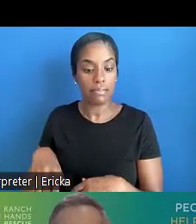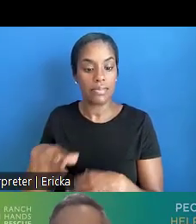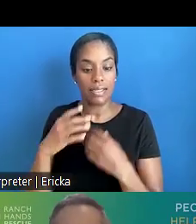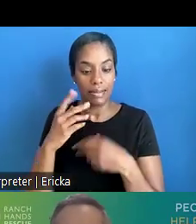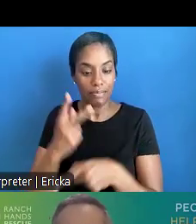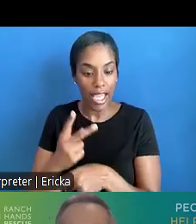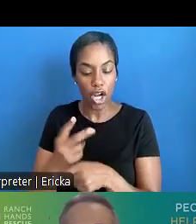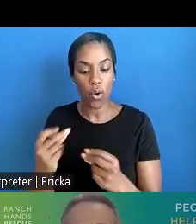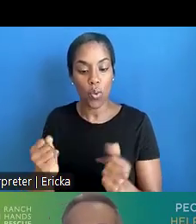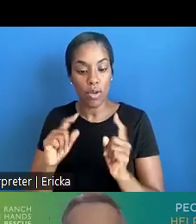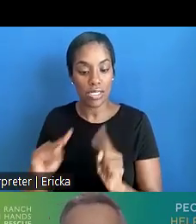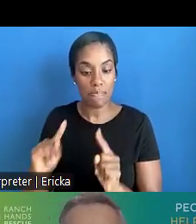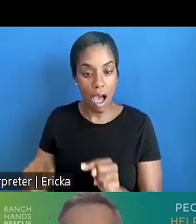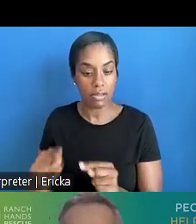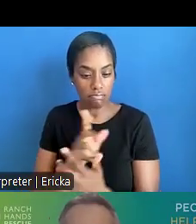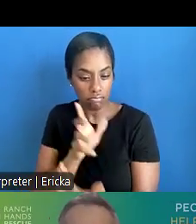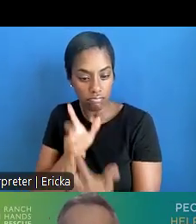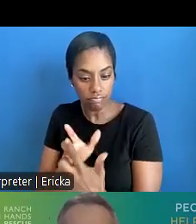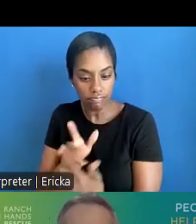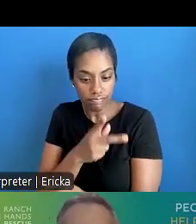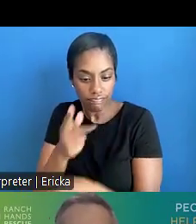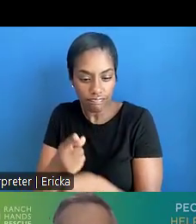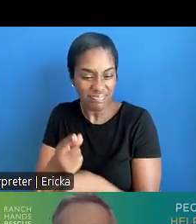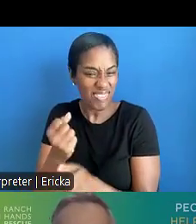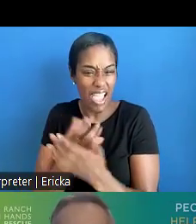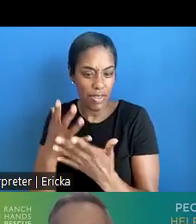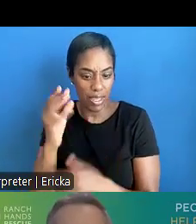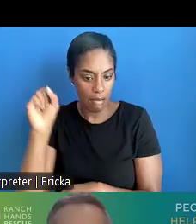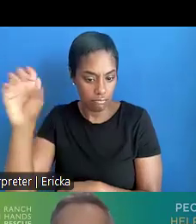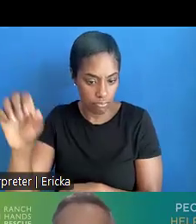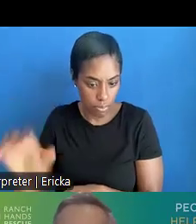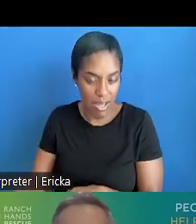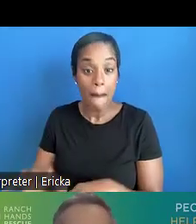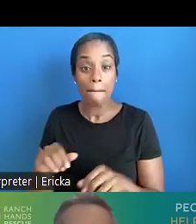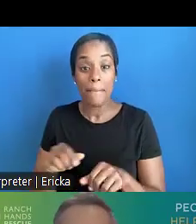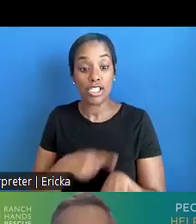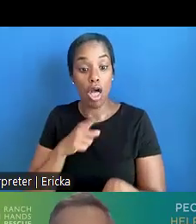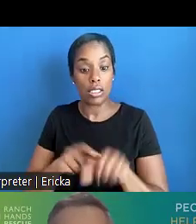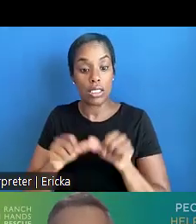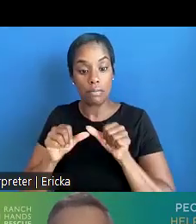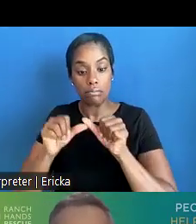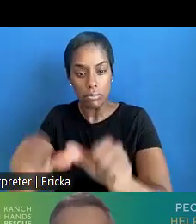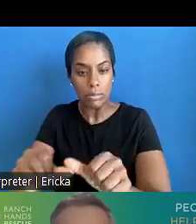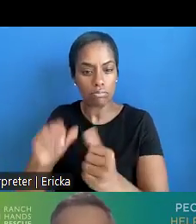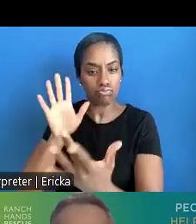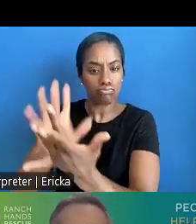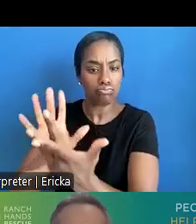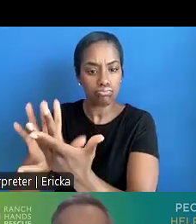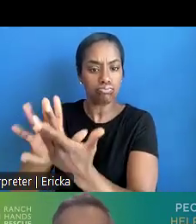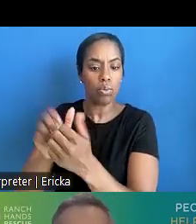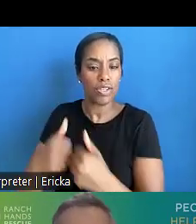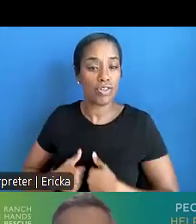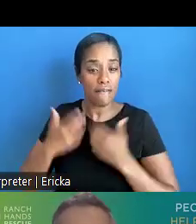long-term continuity, staying in touch with survivors, letting them know that you're here, even if they don't, need you anymore, you're